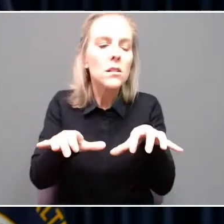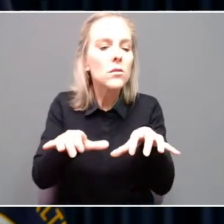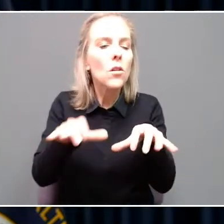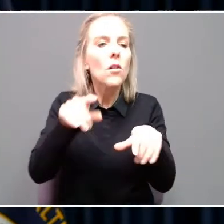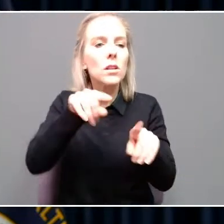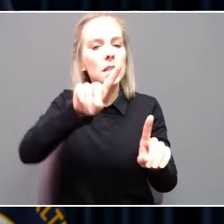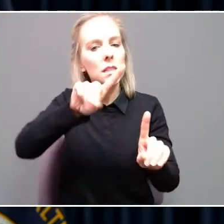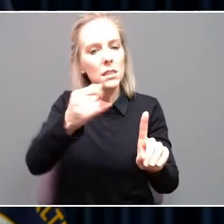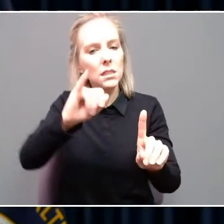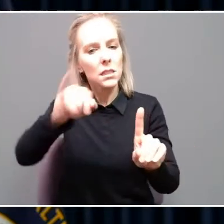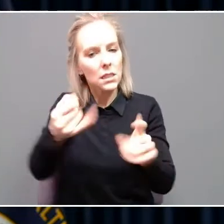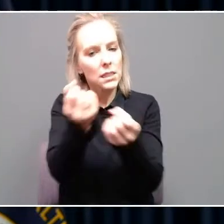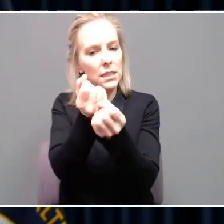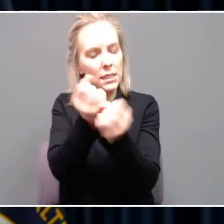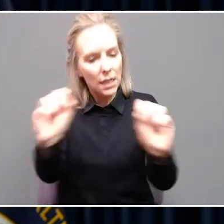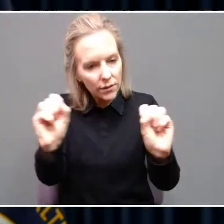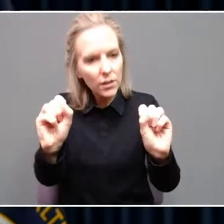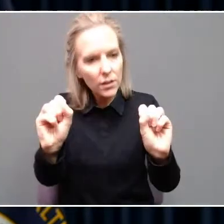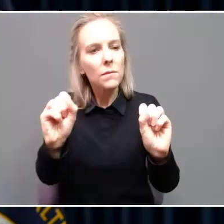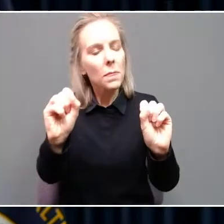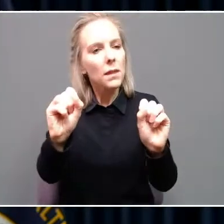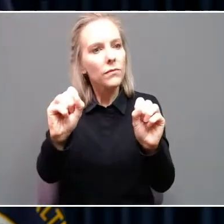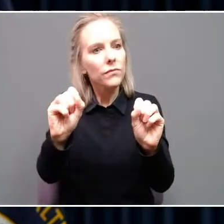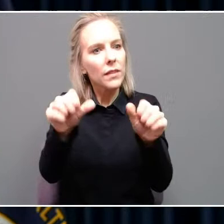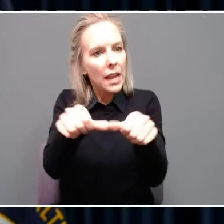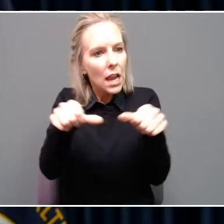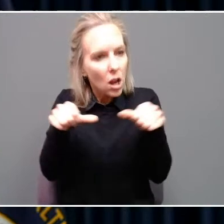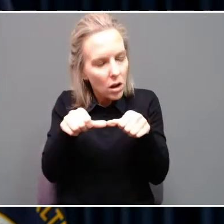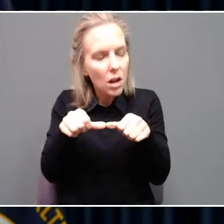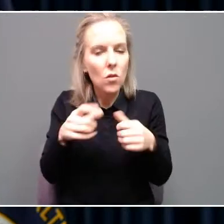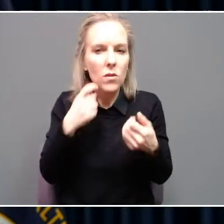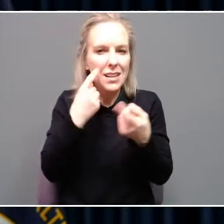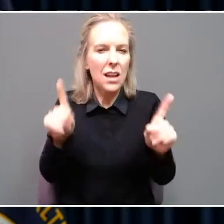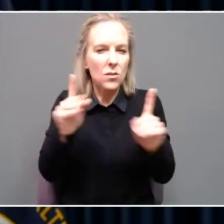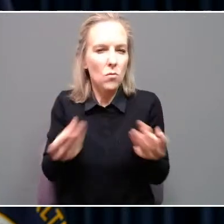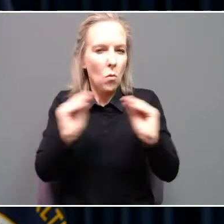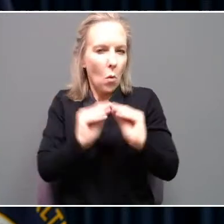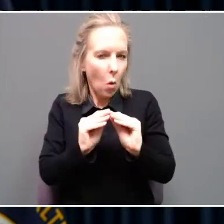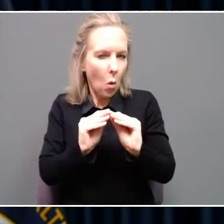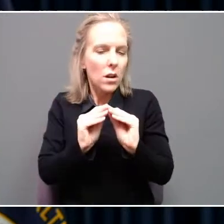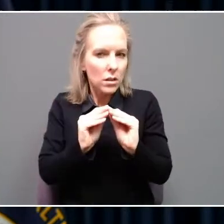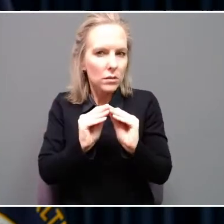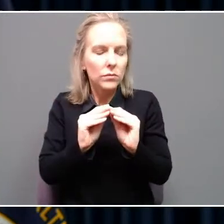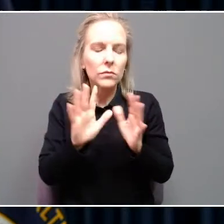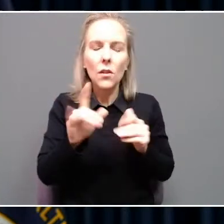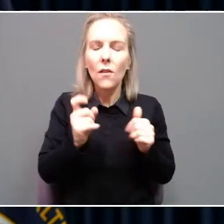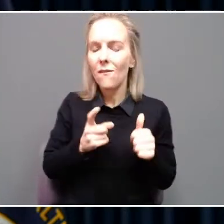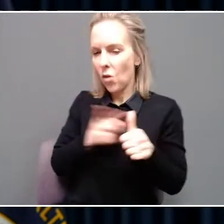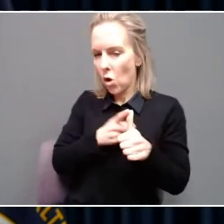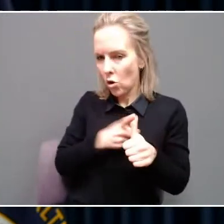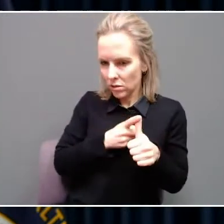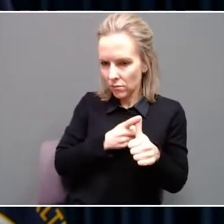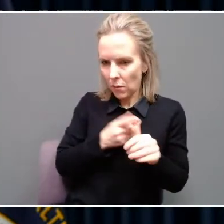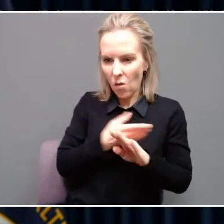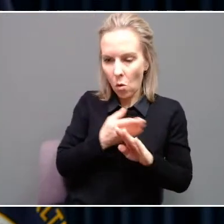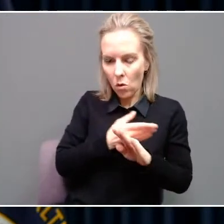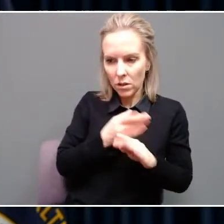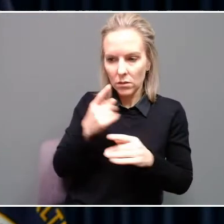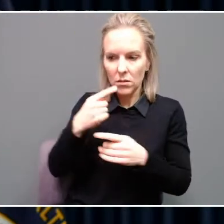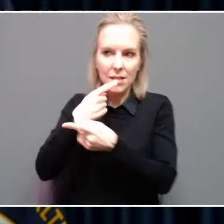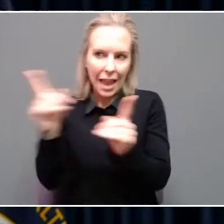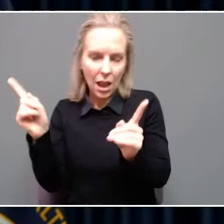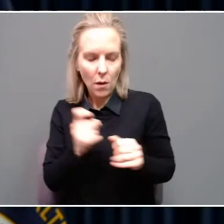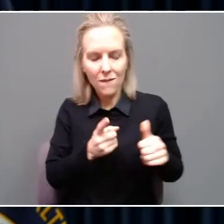detention centers safer, and we're going to announce more today. But if I can, I want to start um, because we've